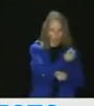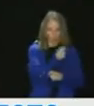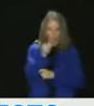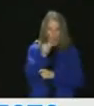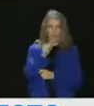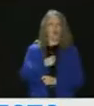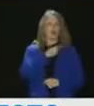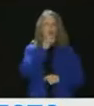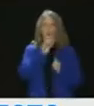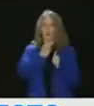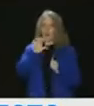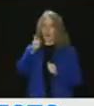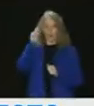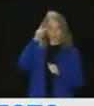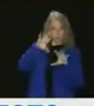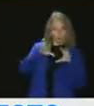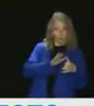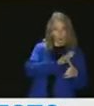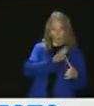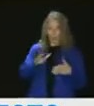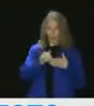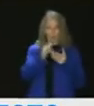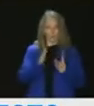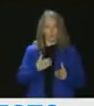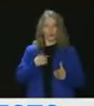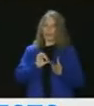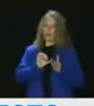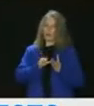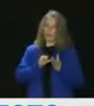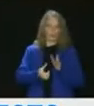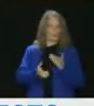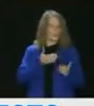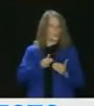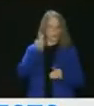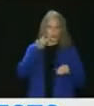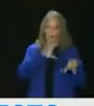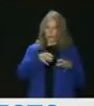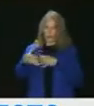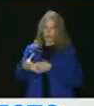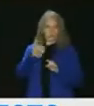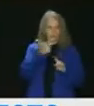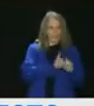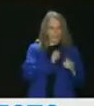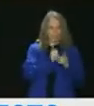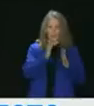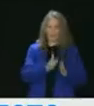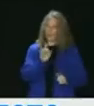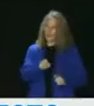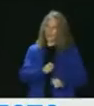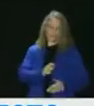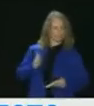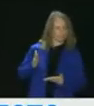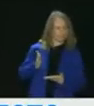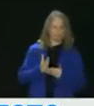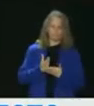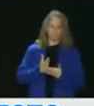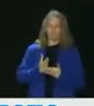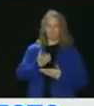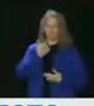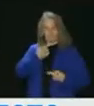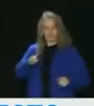I insisted that MPs of all parties denounce the illegal acts. On Wednesday, I spoke with Premier Ford, and